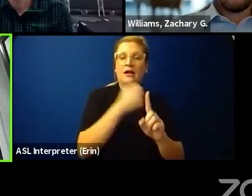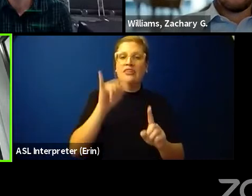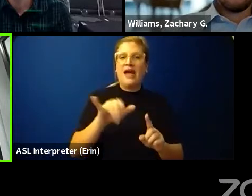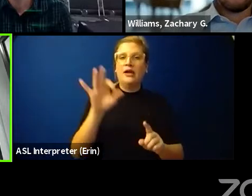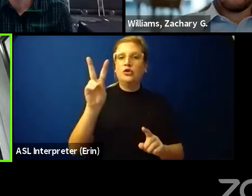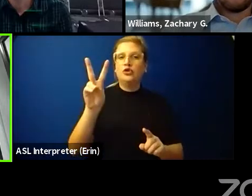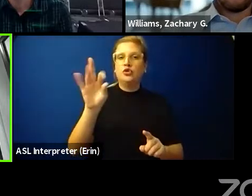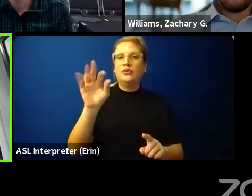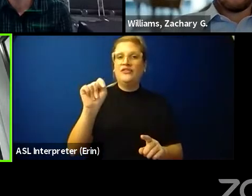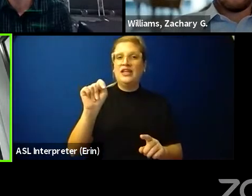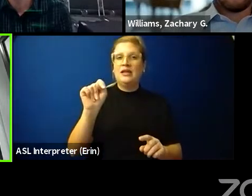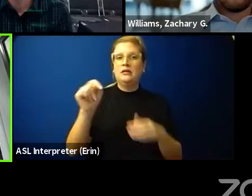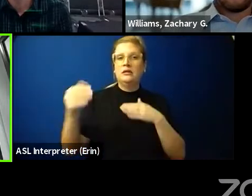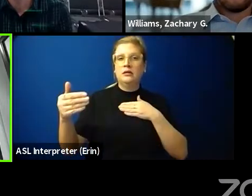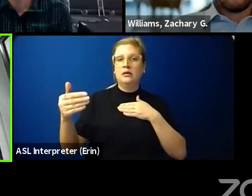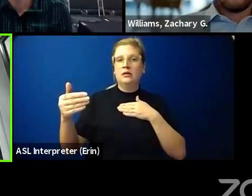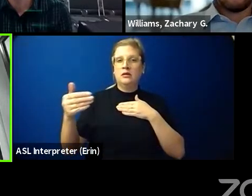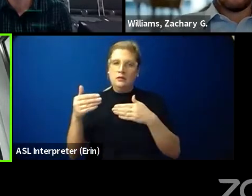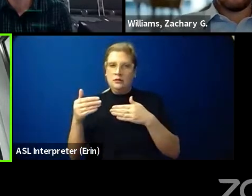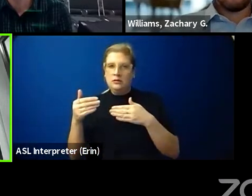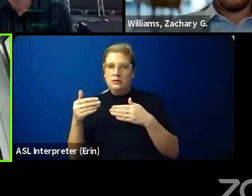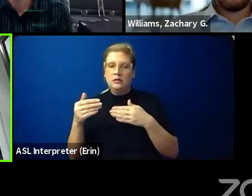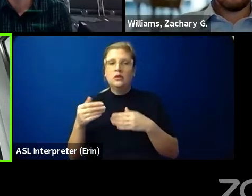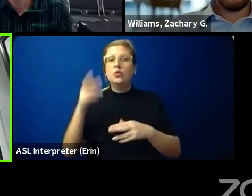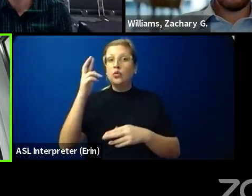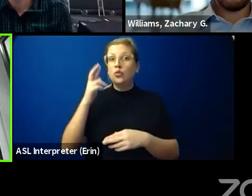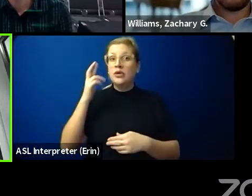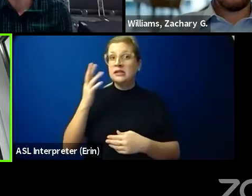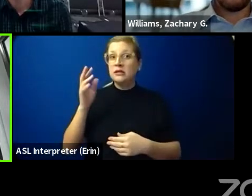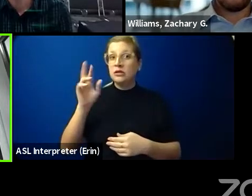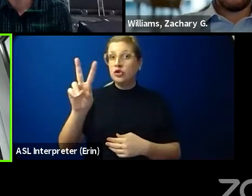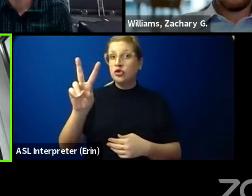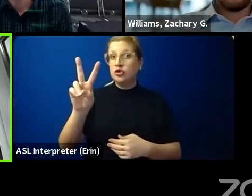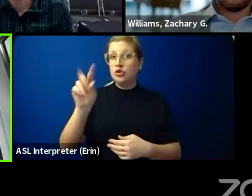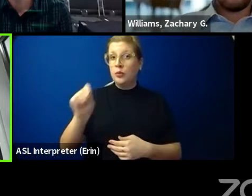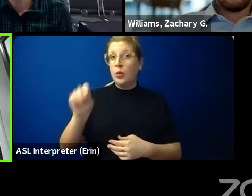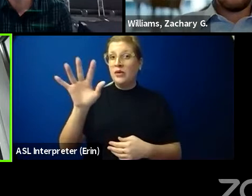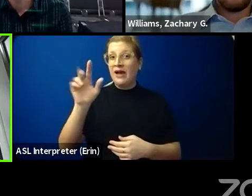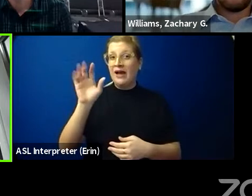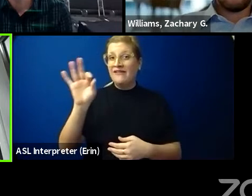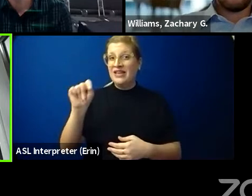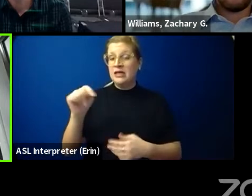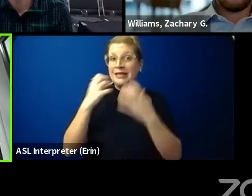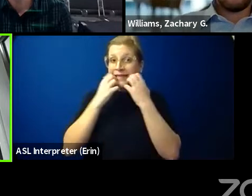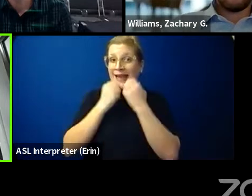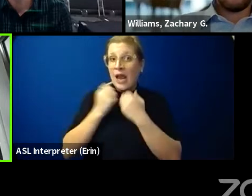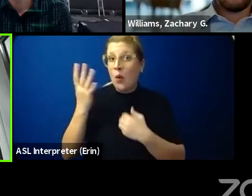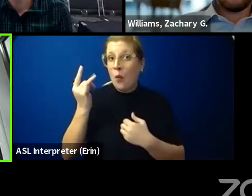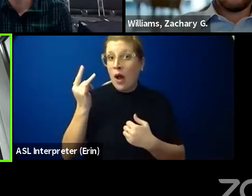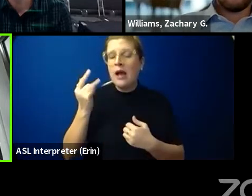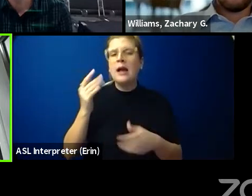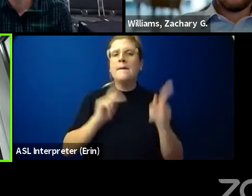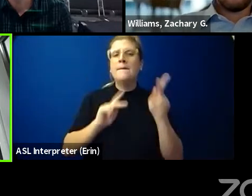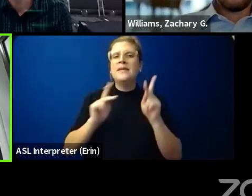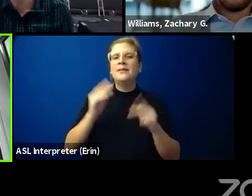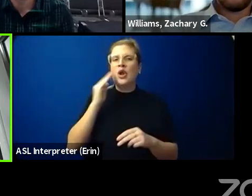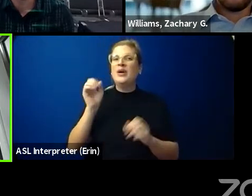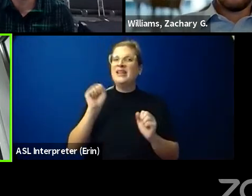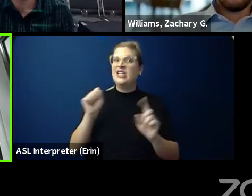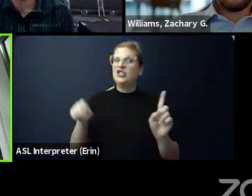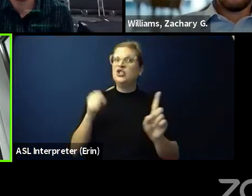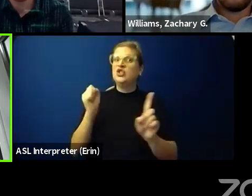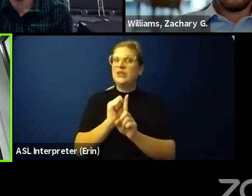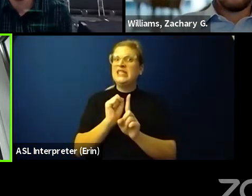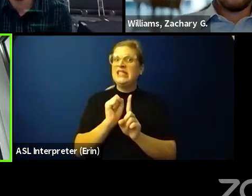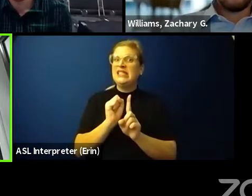rear. The main reason we care about that 2.5 feet is just because some people might know, it can get pretty tricky. It's like a